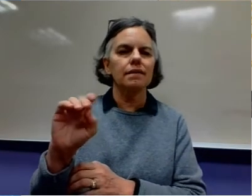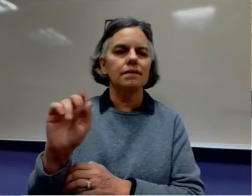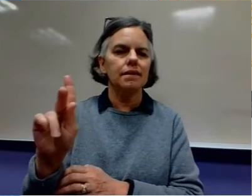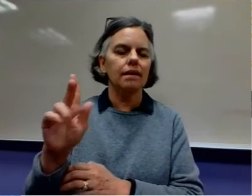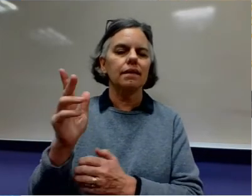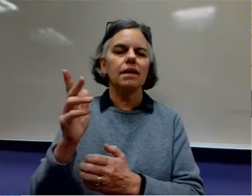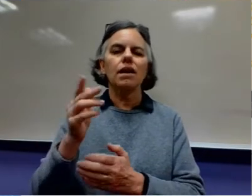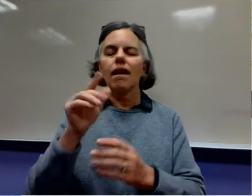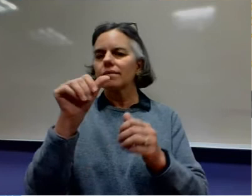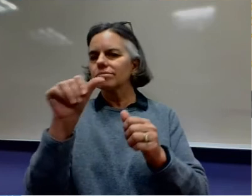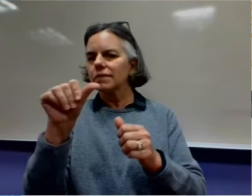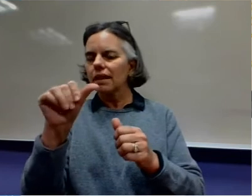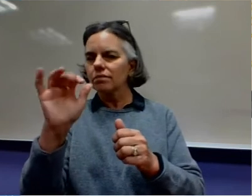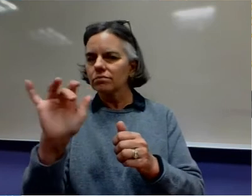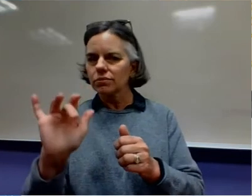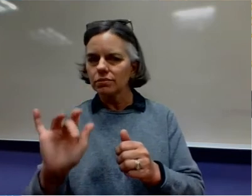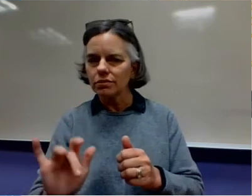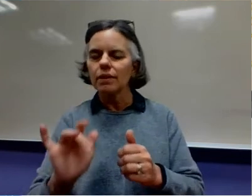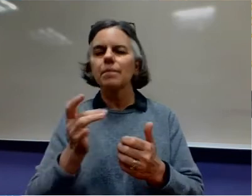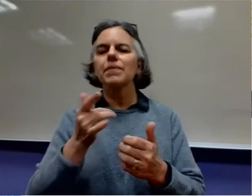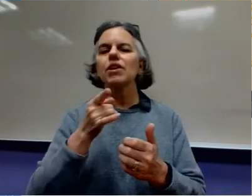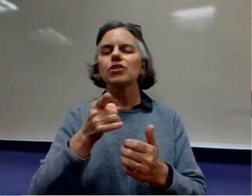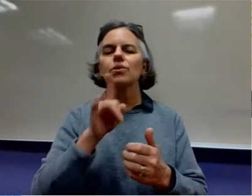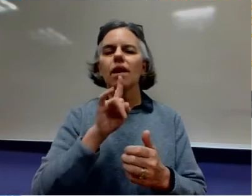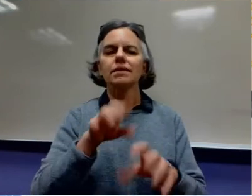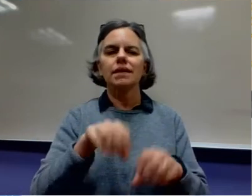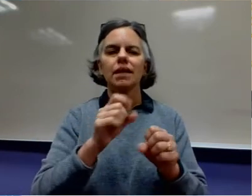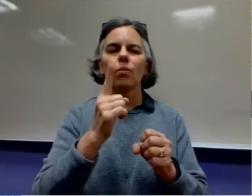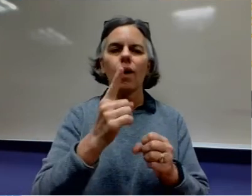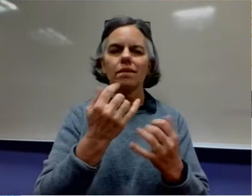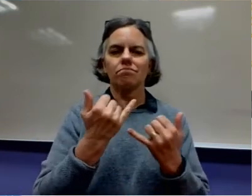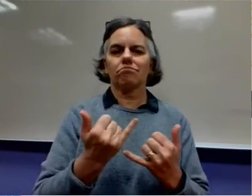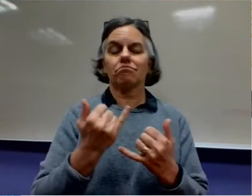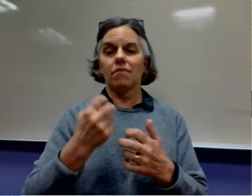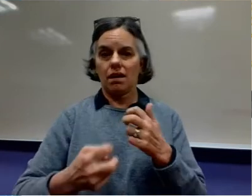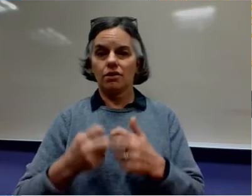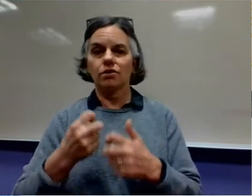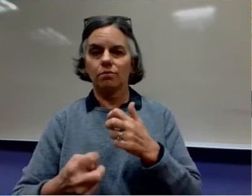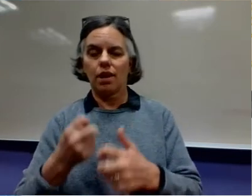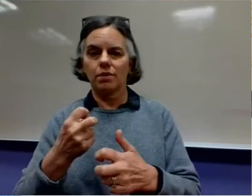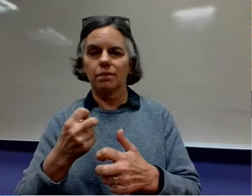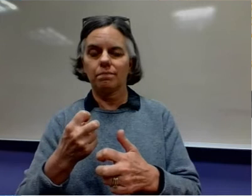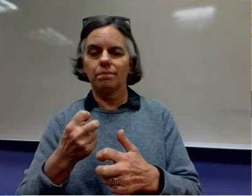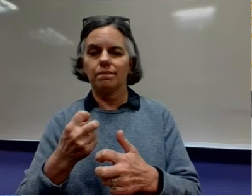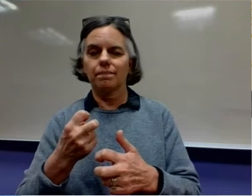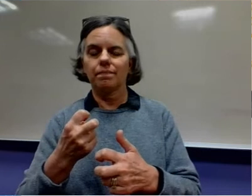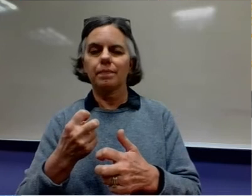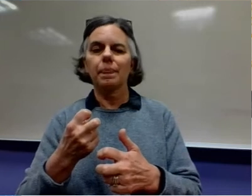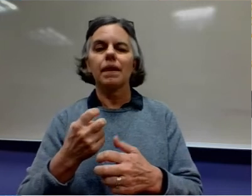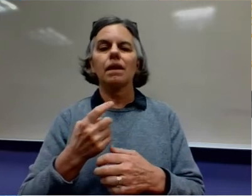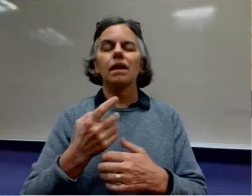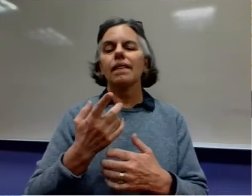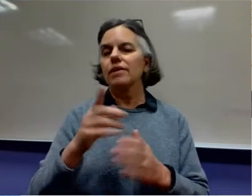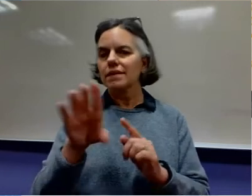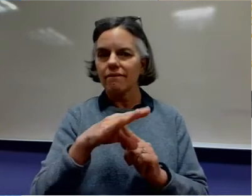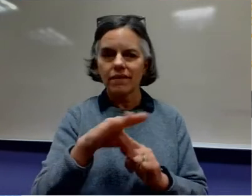And then click through the slide deck. So you're taking one modern problem. Oh, and this is going to start talking. There's